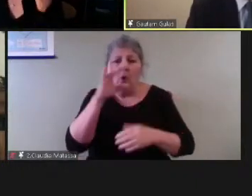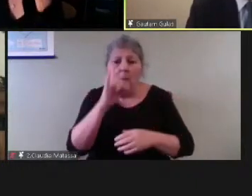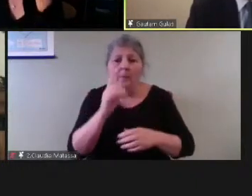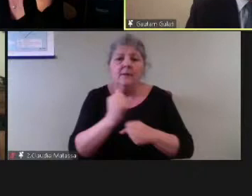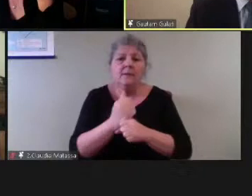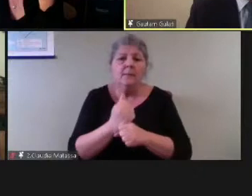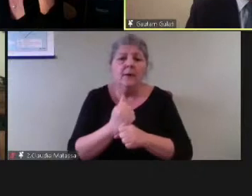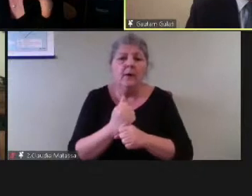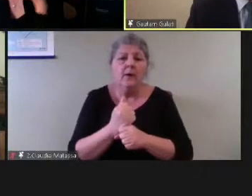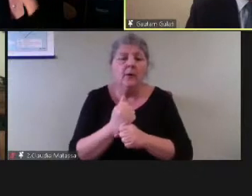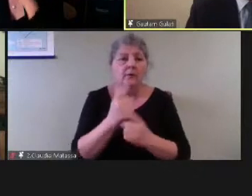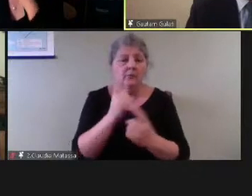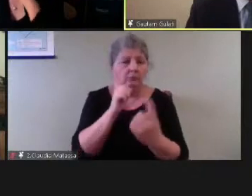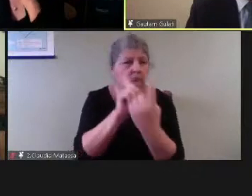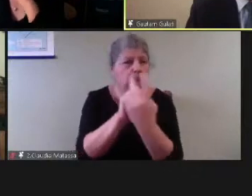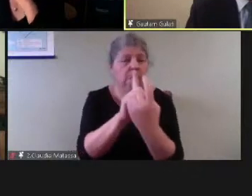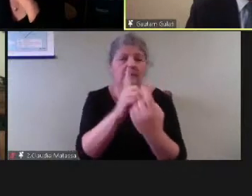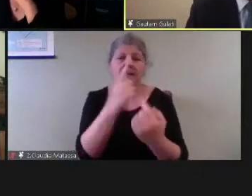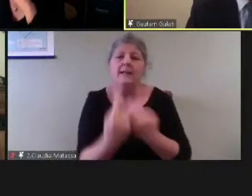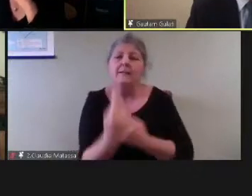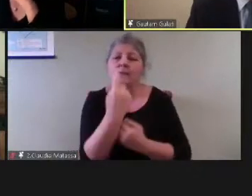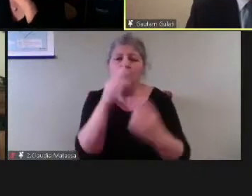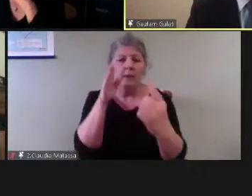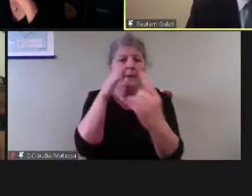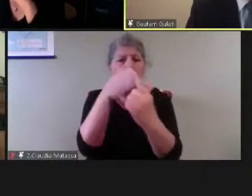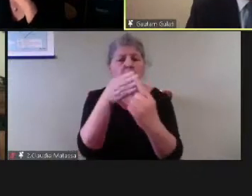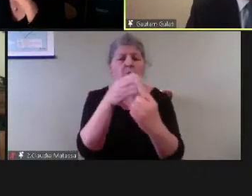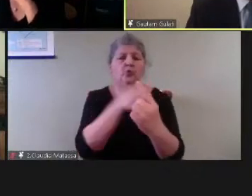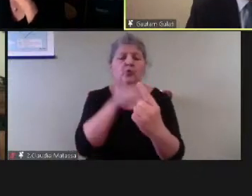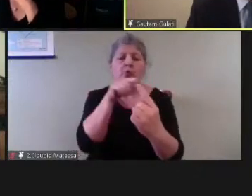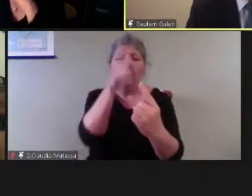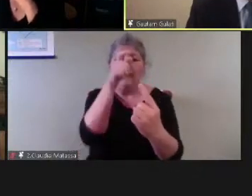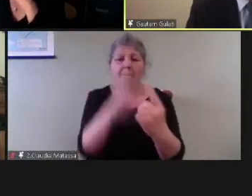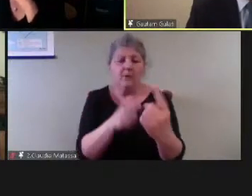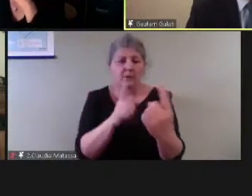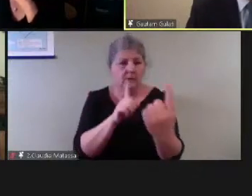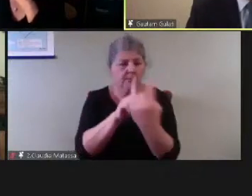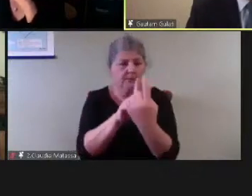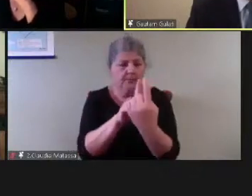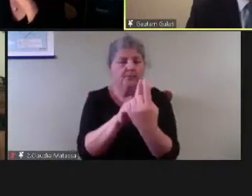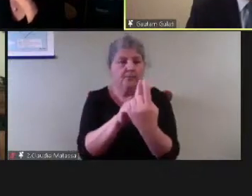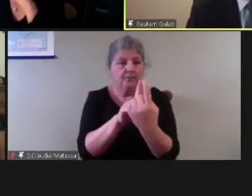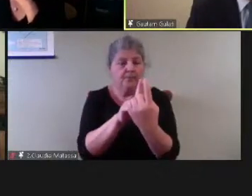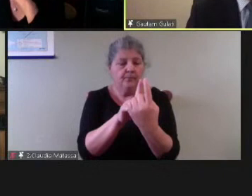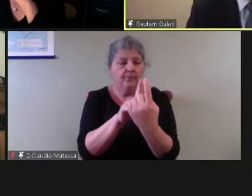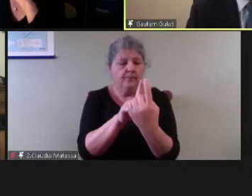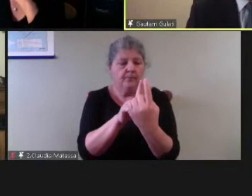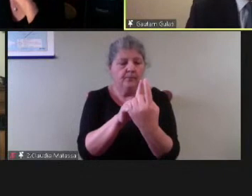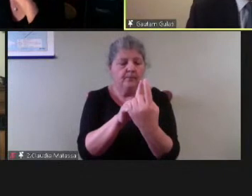an individualized approach to the person you're interfacing with